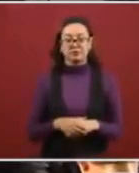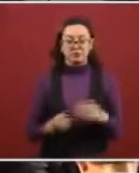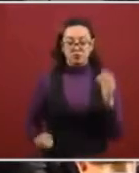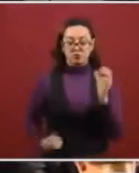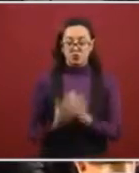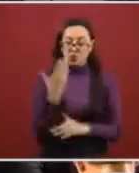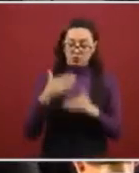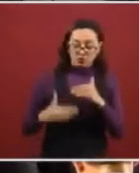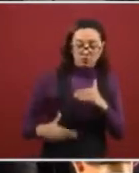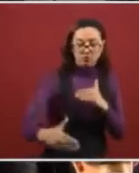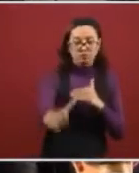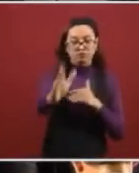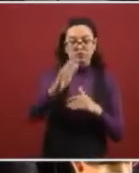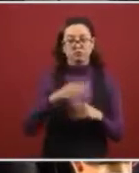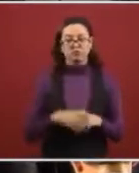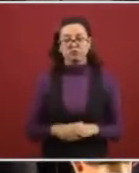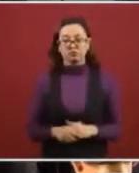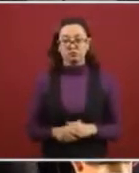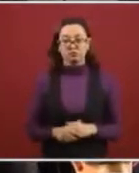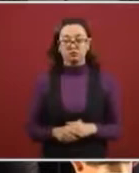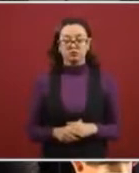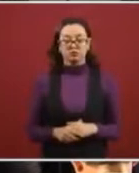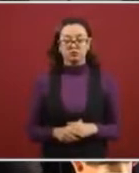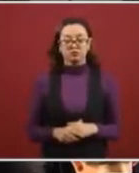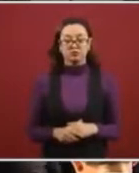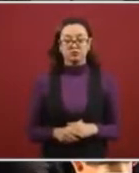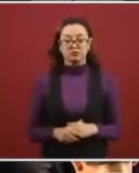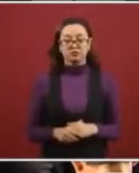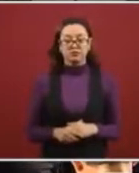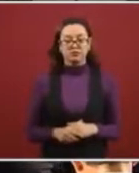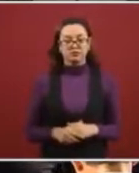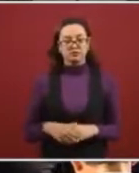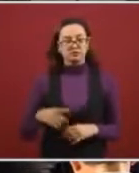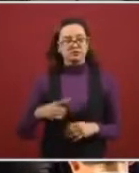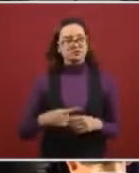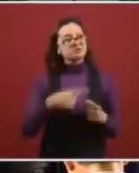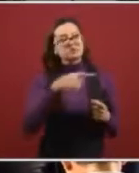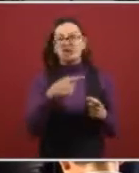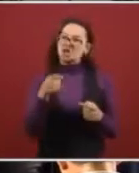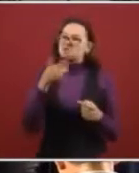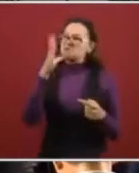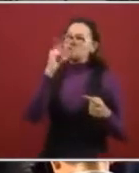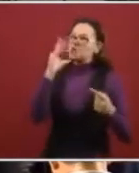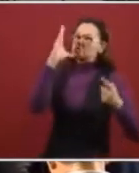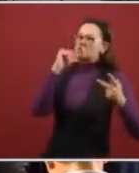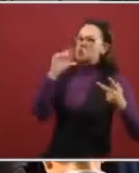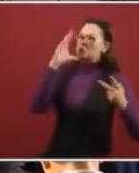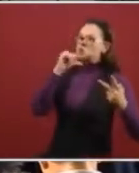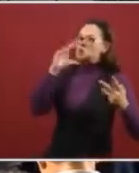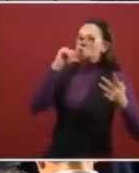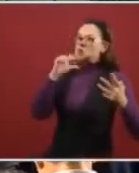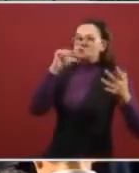escolar. For the next school cycle. No cedimos. And we did not give in. Y